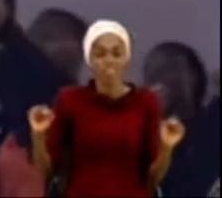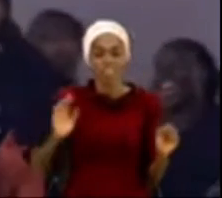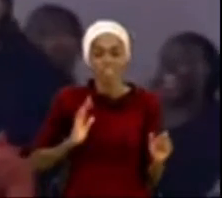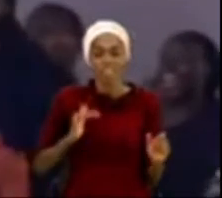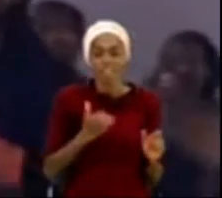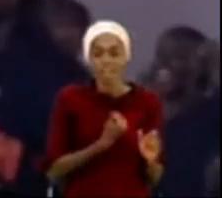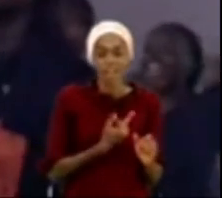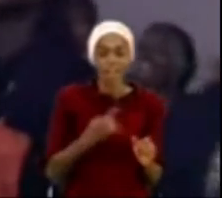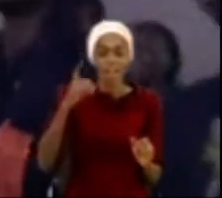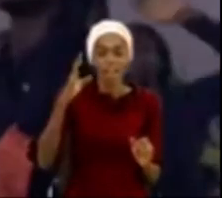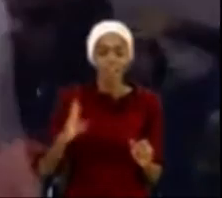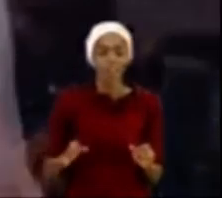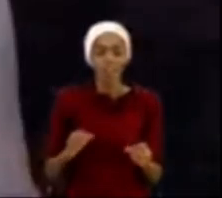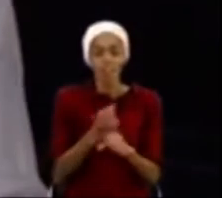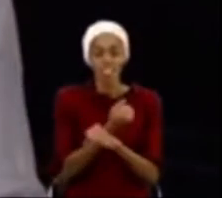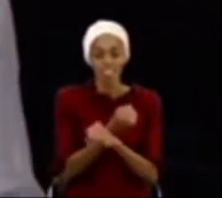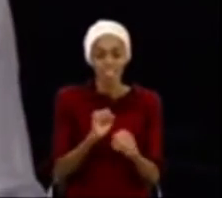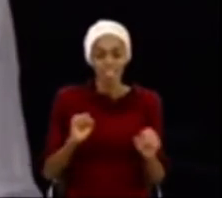saves.